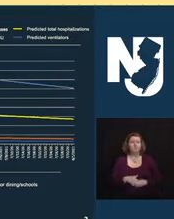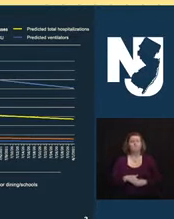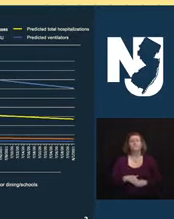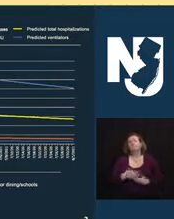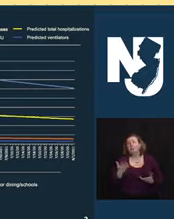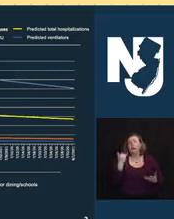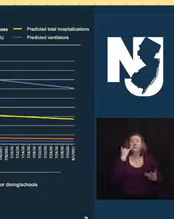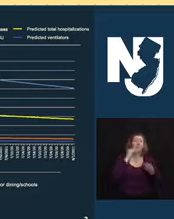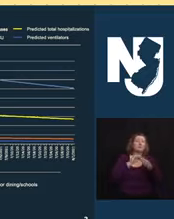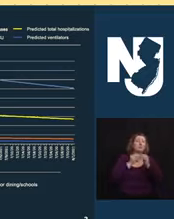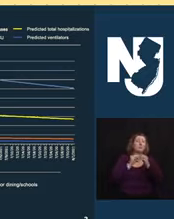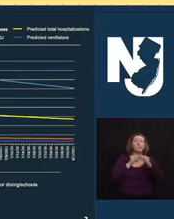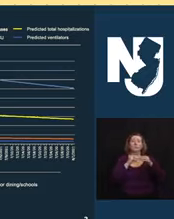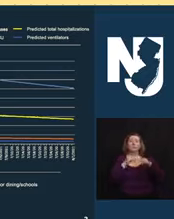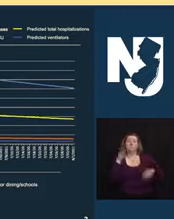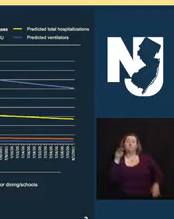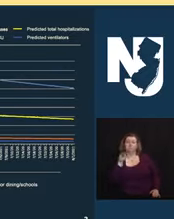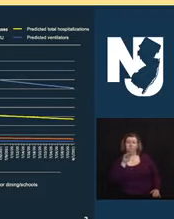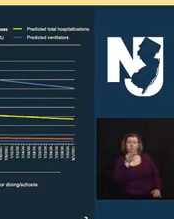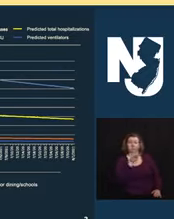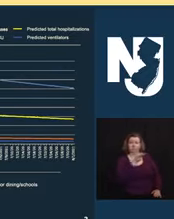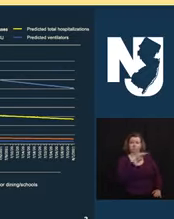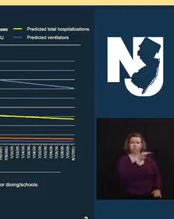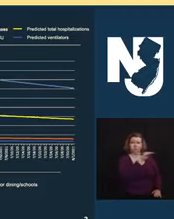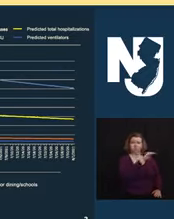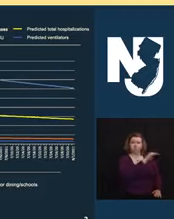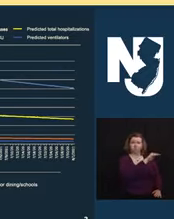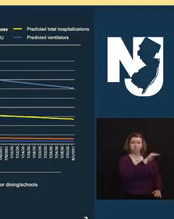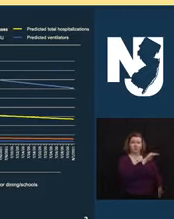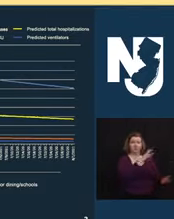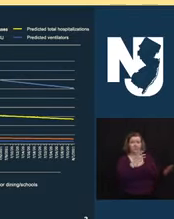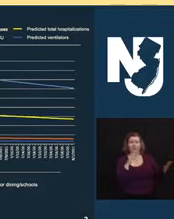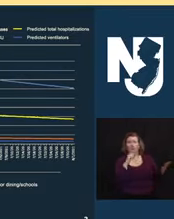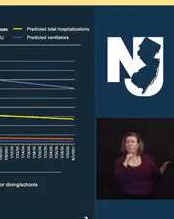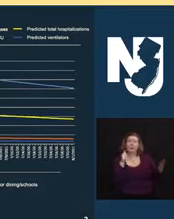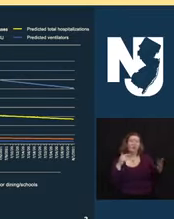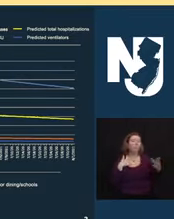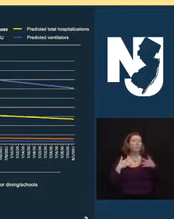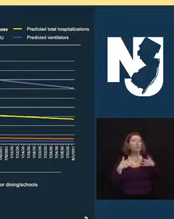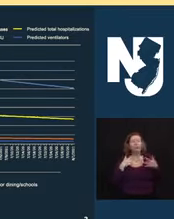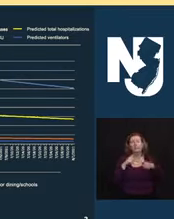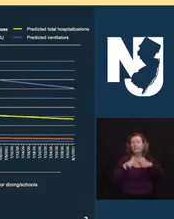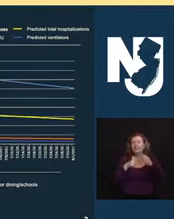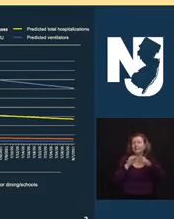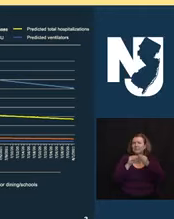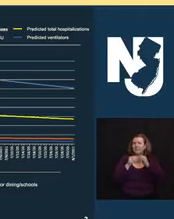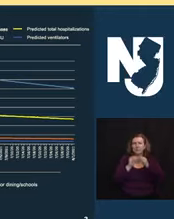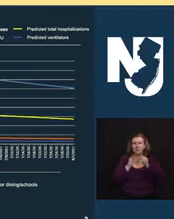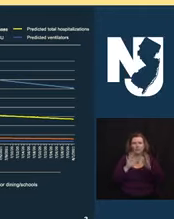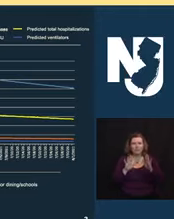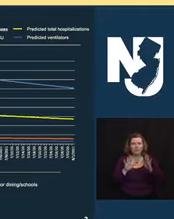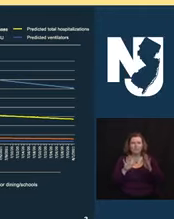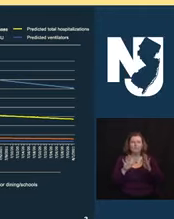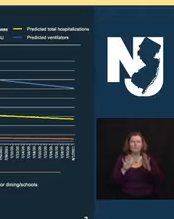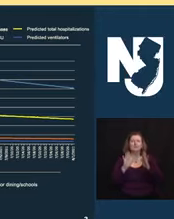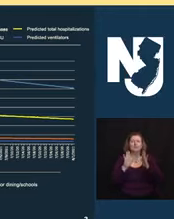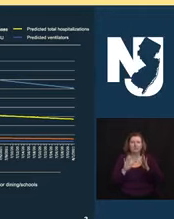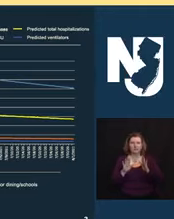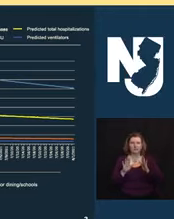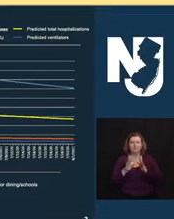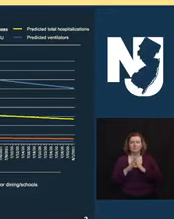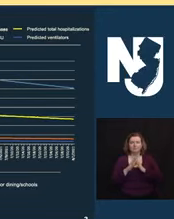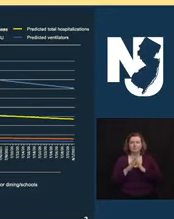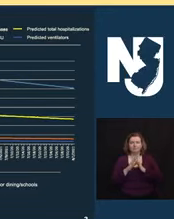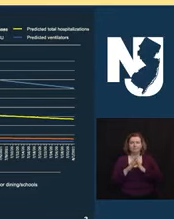than I am about the length of the calendar. In other words, the numbers don't come close to our physical capacities, although I repeat